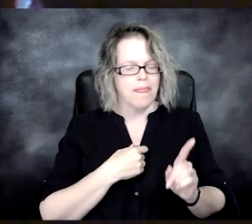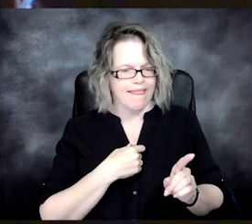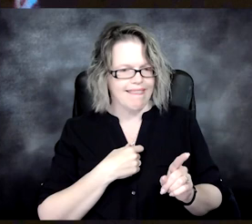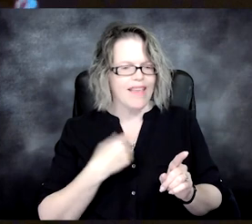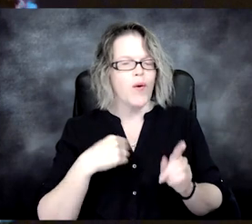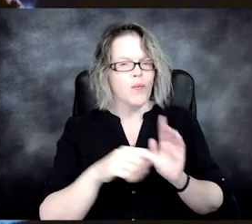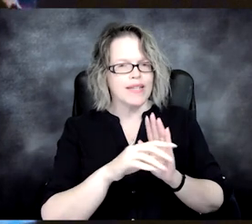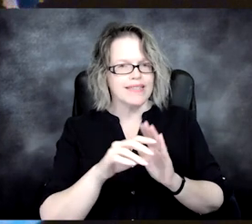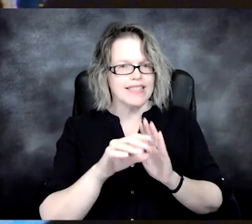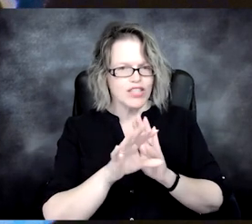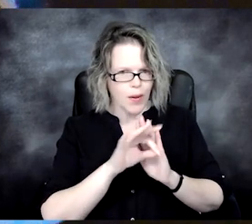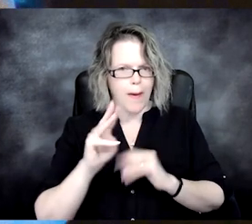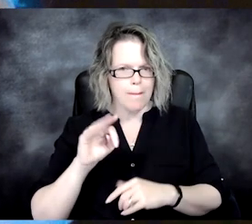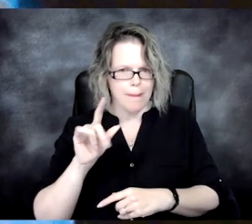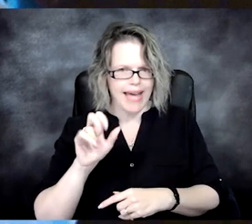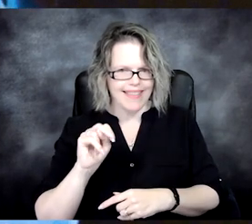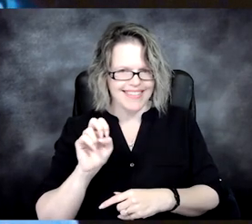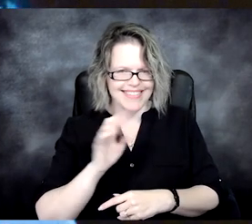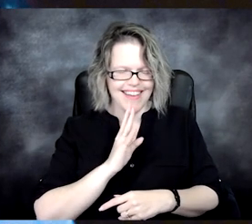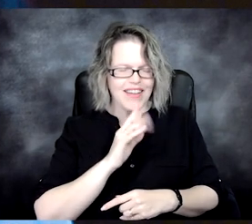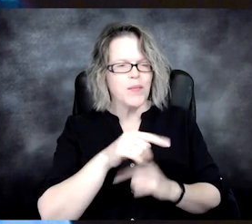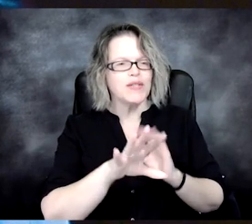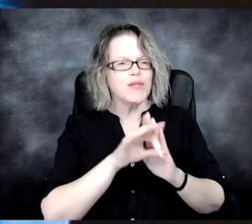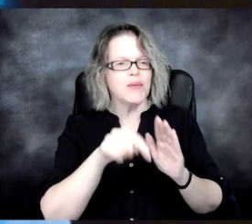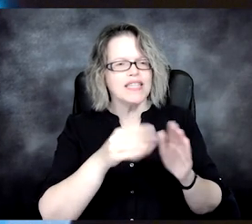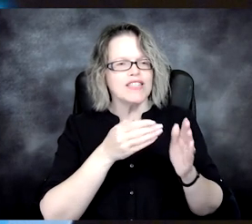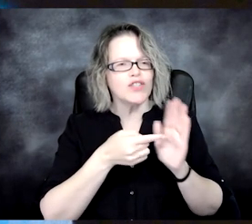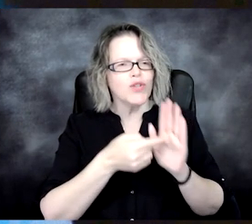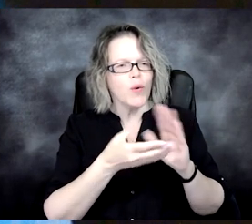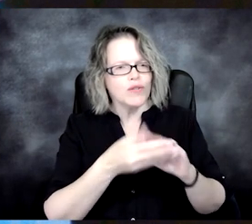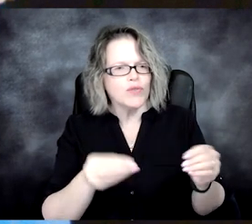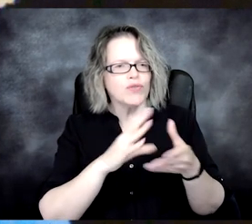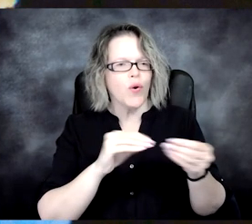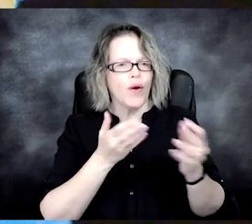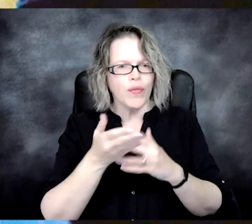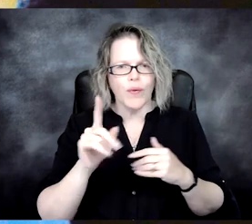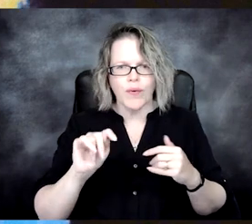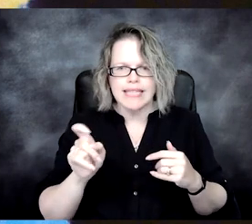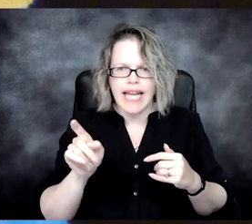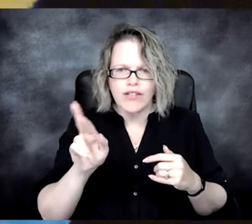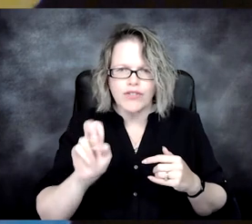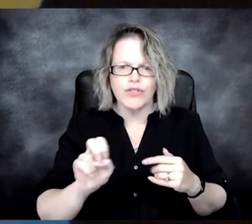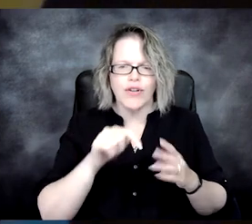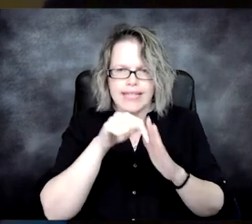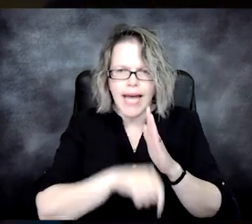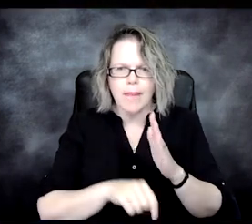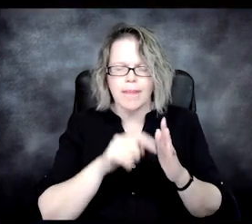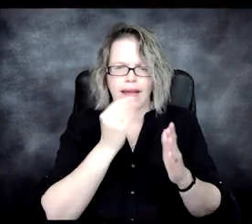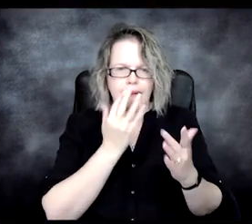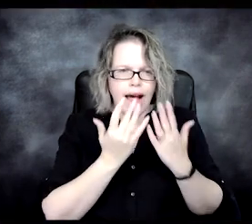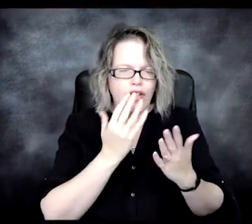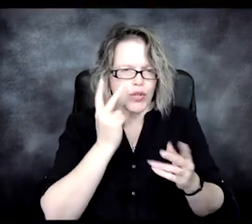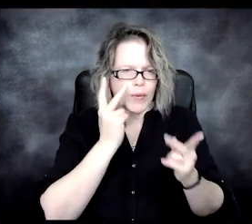really complex, compelling story that's told through texture and depth and color. It's almost like you can see a portal into